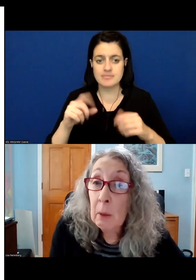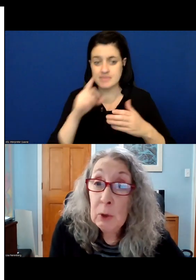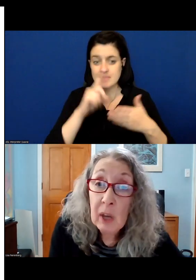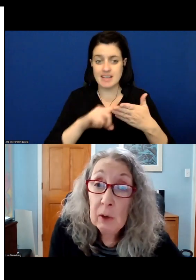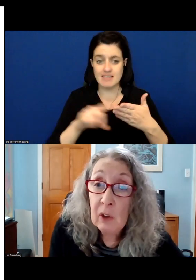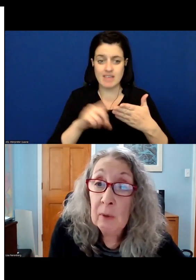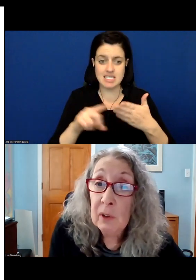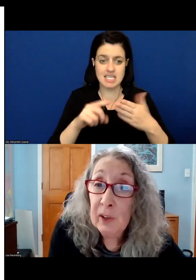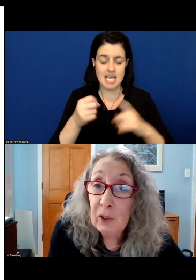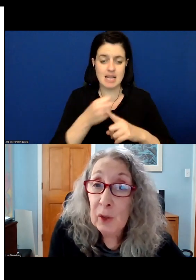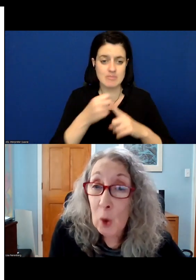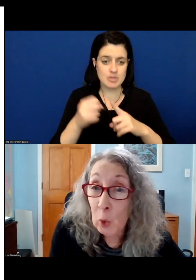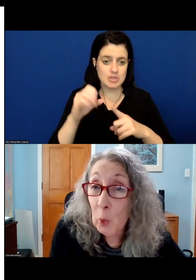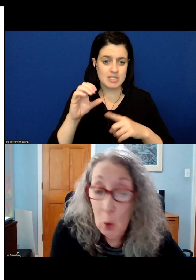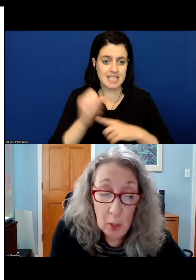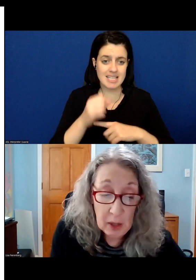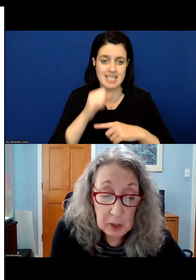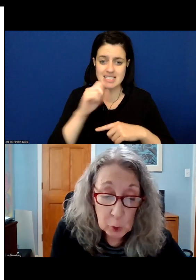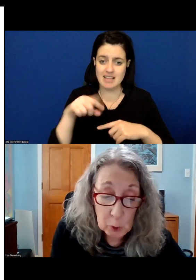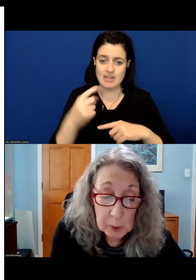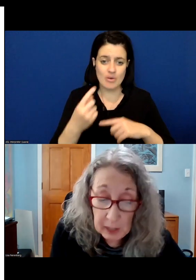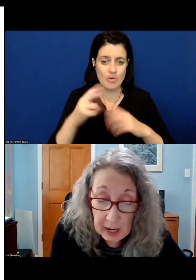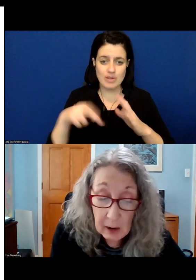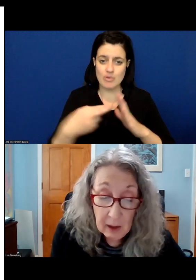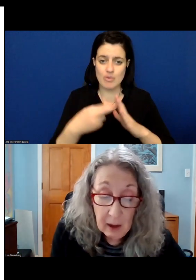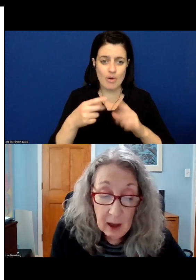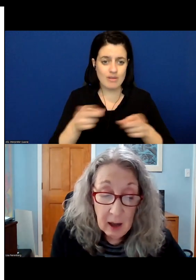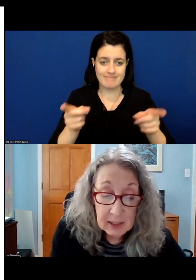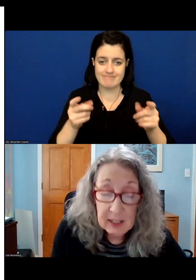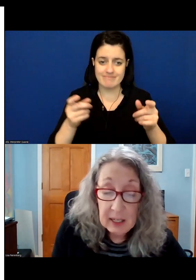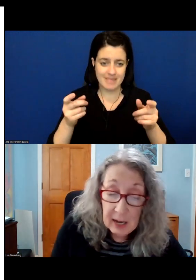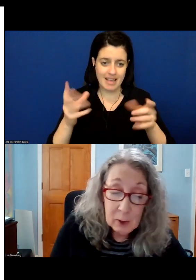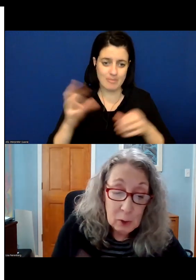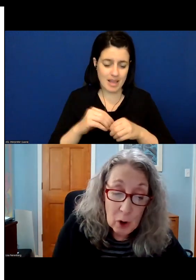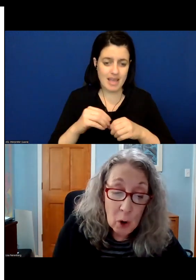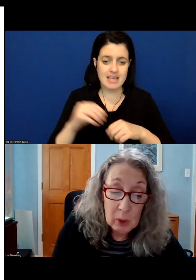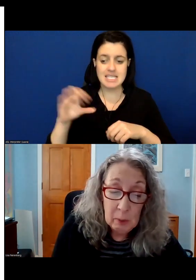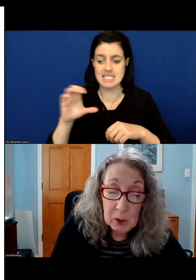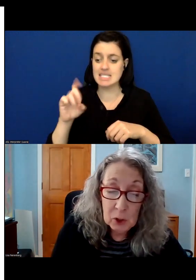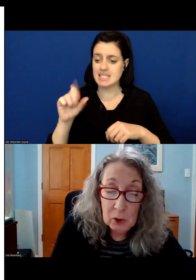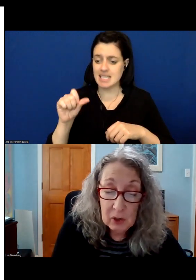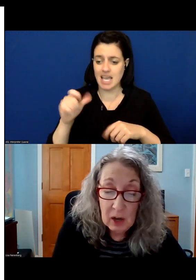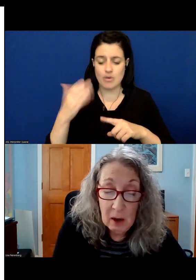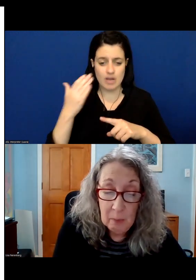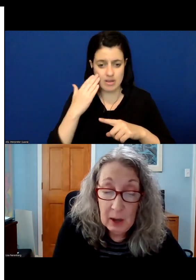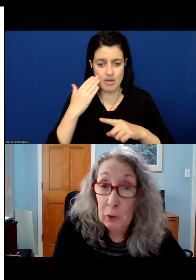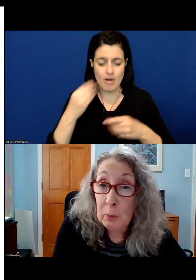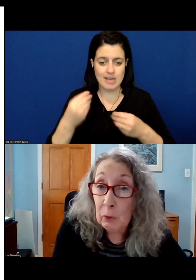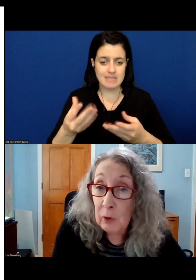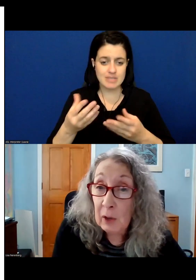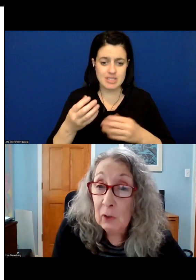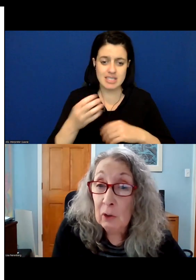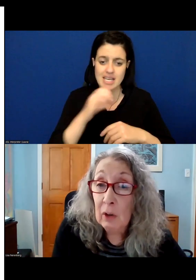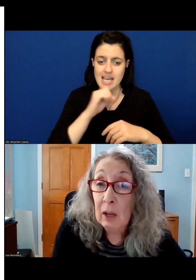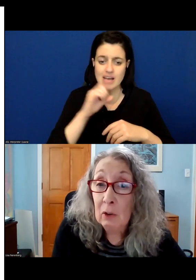Investigating in abuse cases obviously isn't the only role that these groups play. CDA, as you know, administers elder